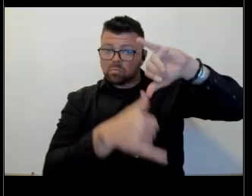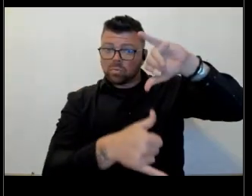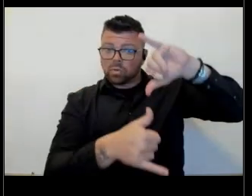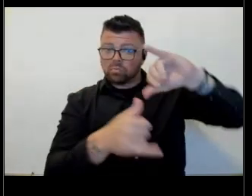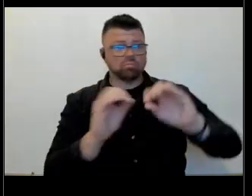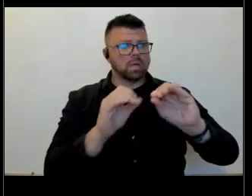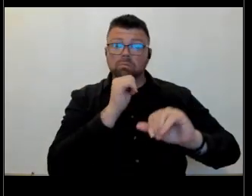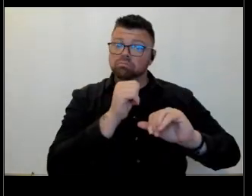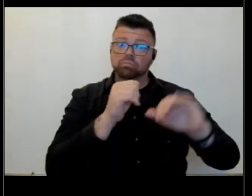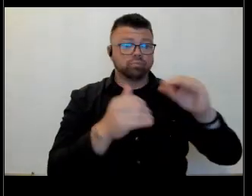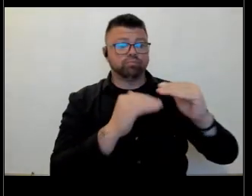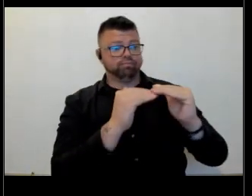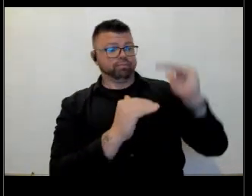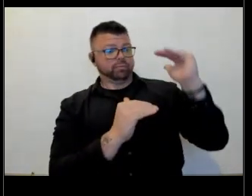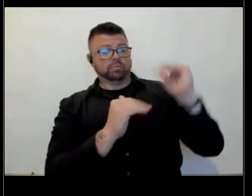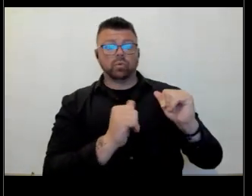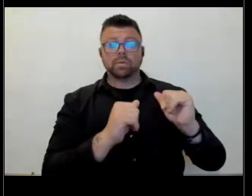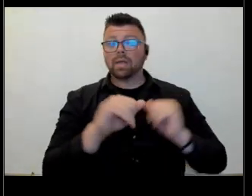the finished floor.